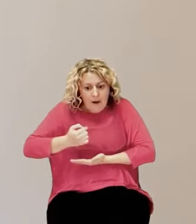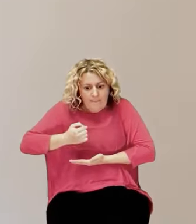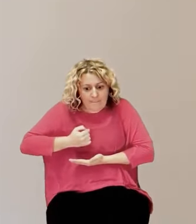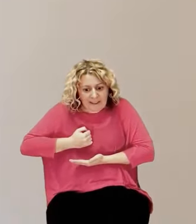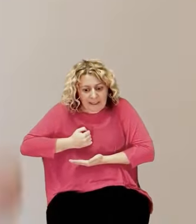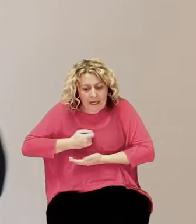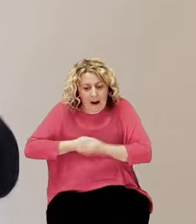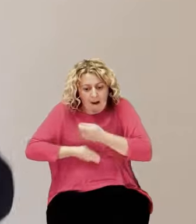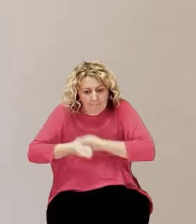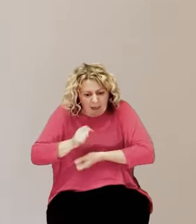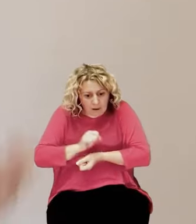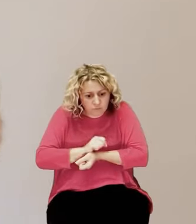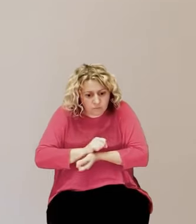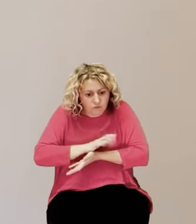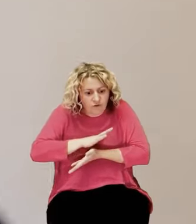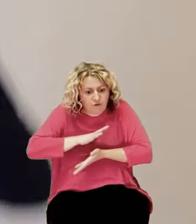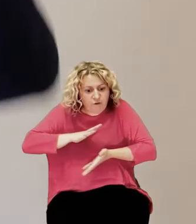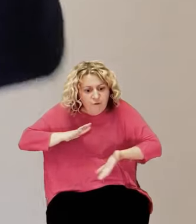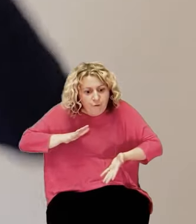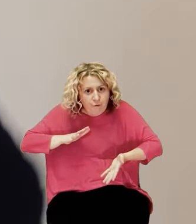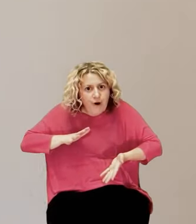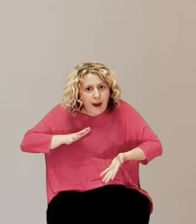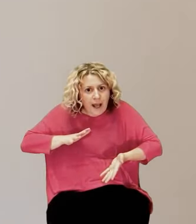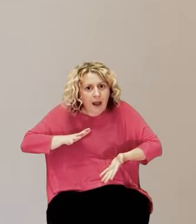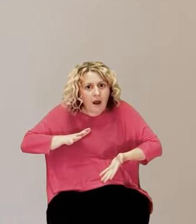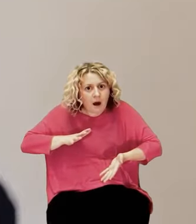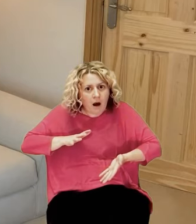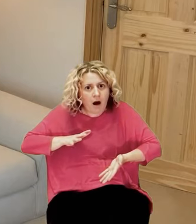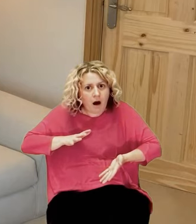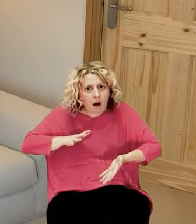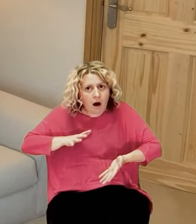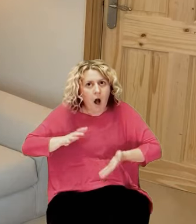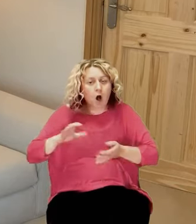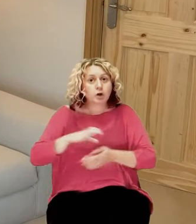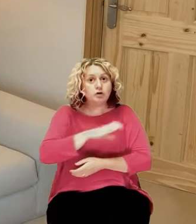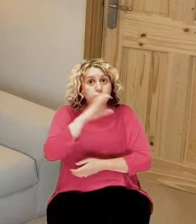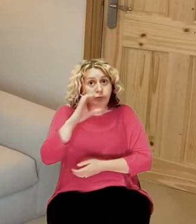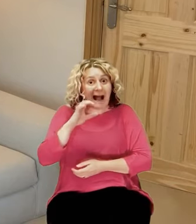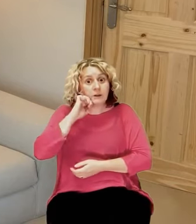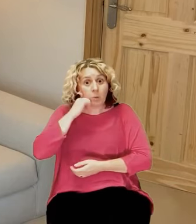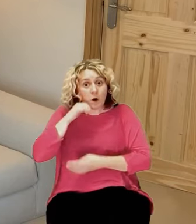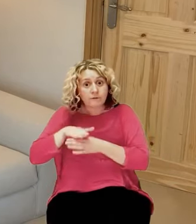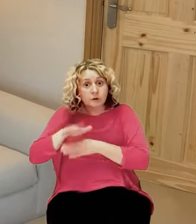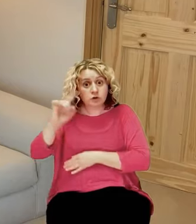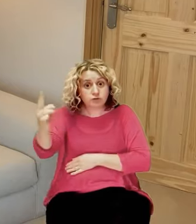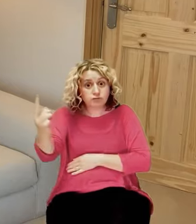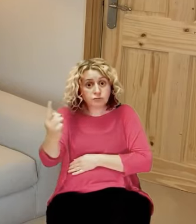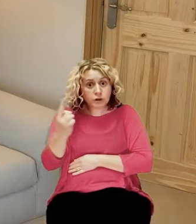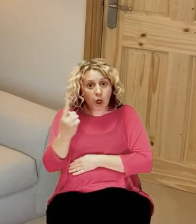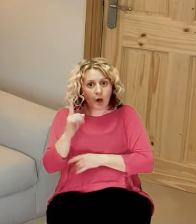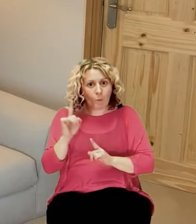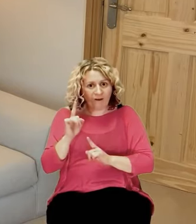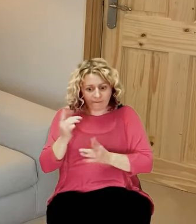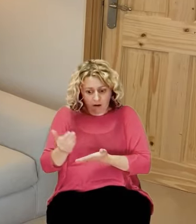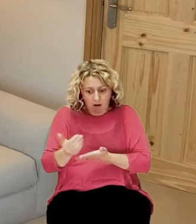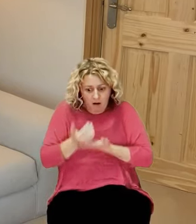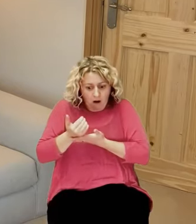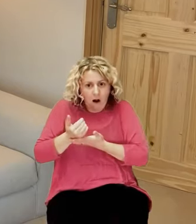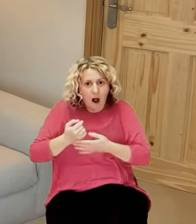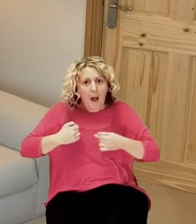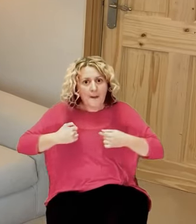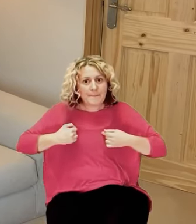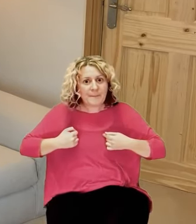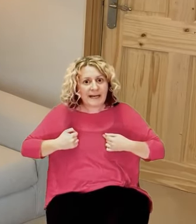him. Set him free. How Christ would return for him one day. And what that meant for a vision for